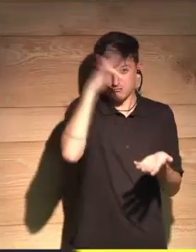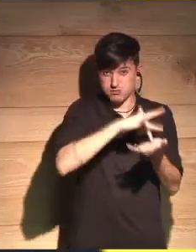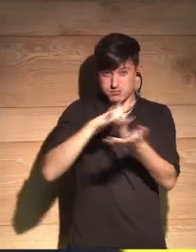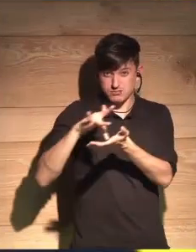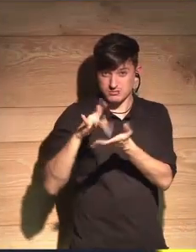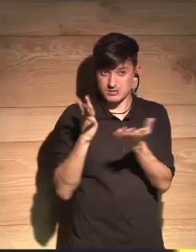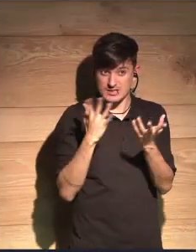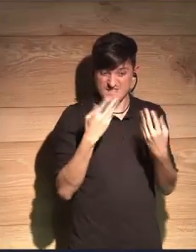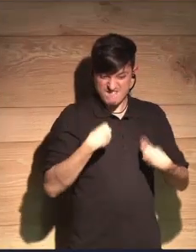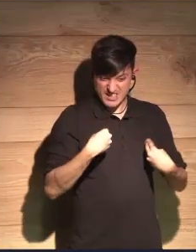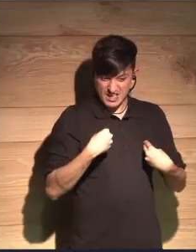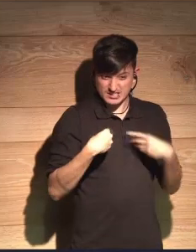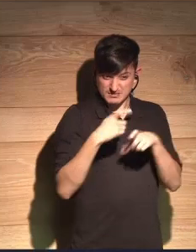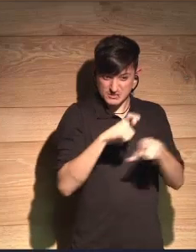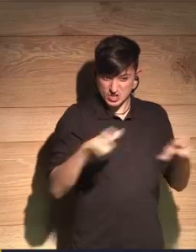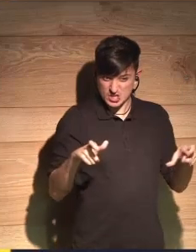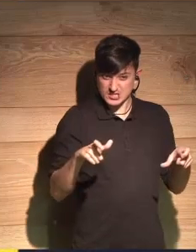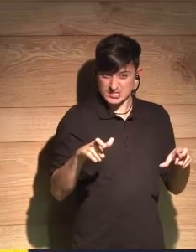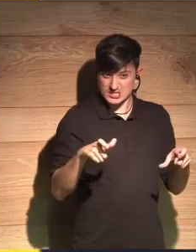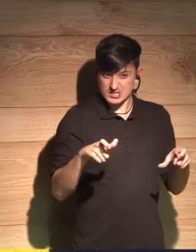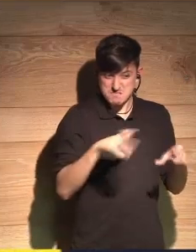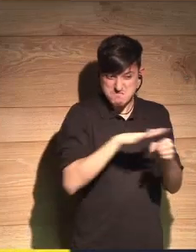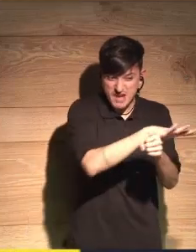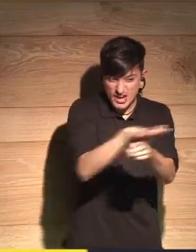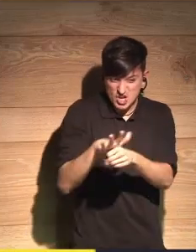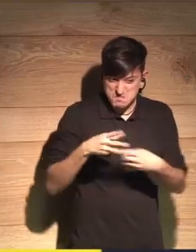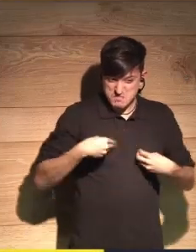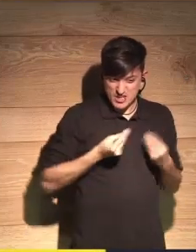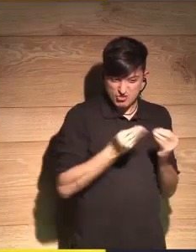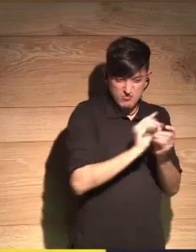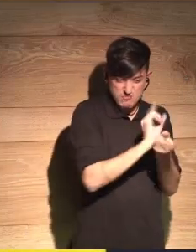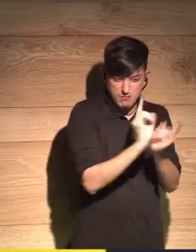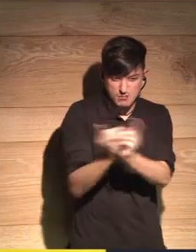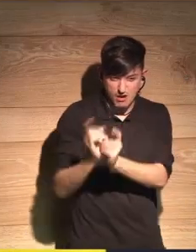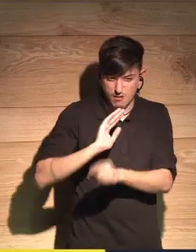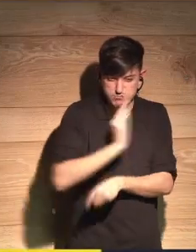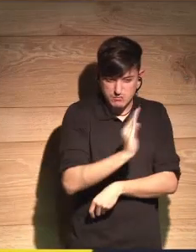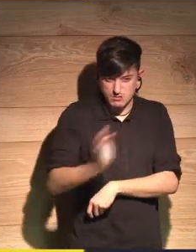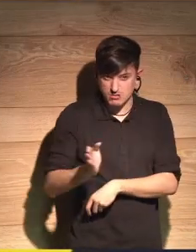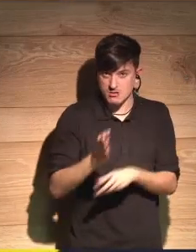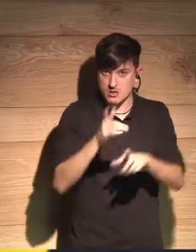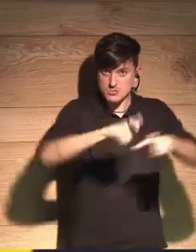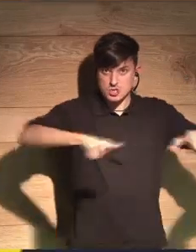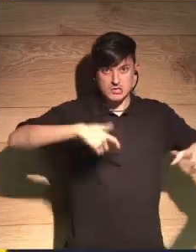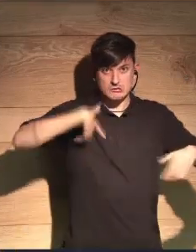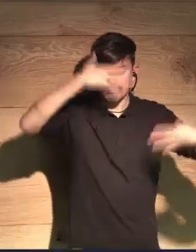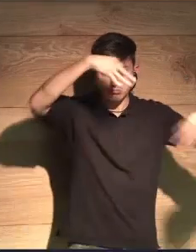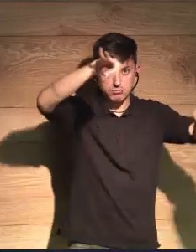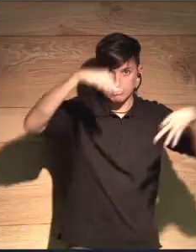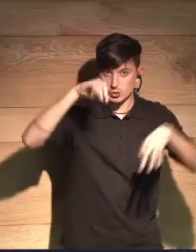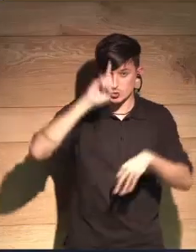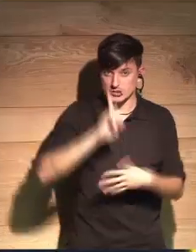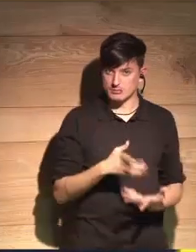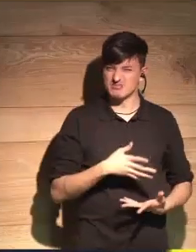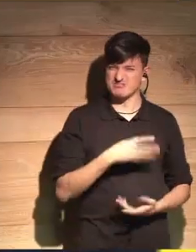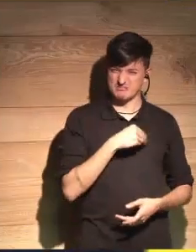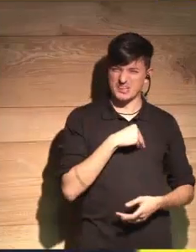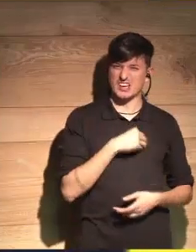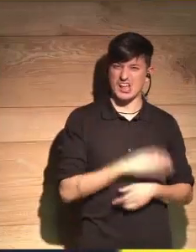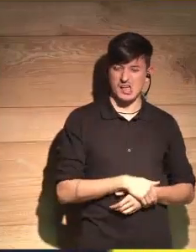away. Maybe you heard about it, but these are things that are altering the lives of a lot of people that are living in different